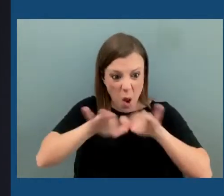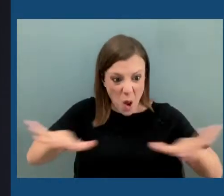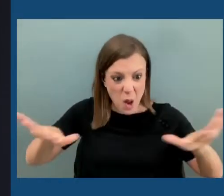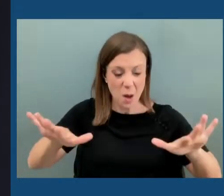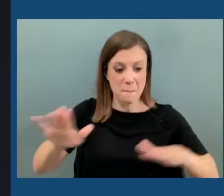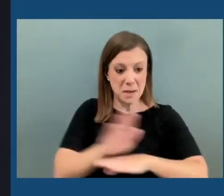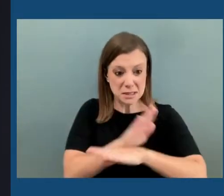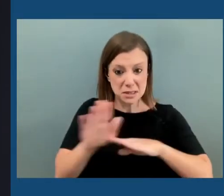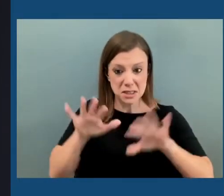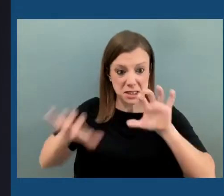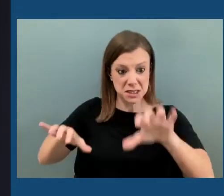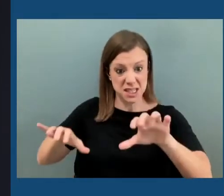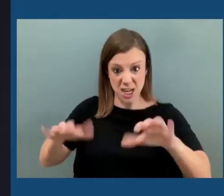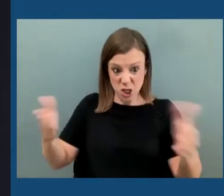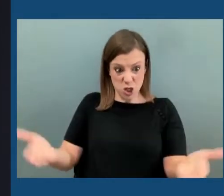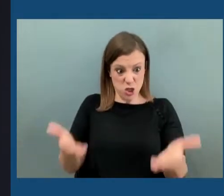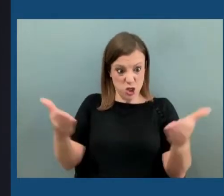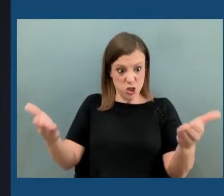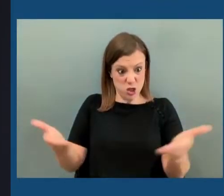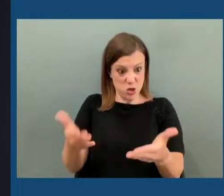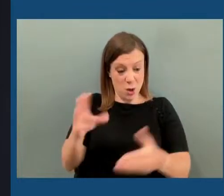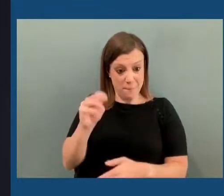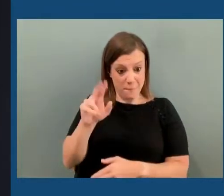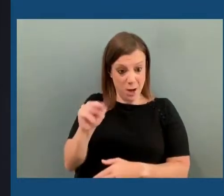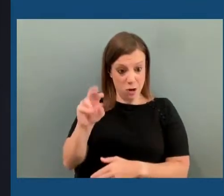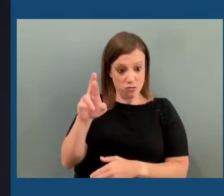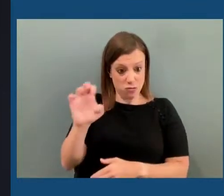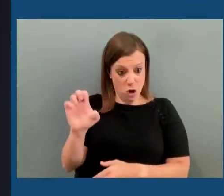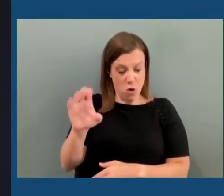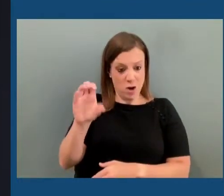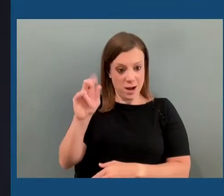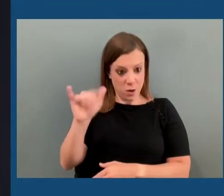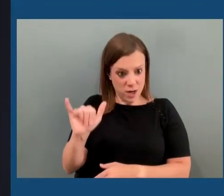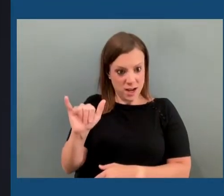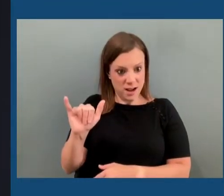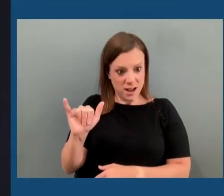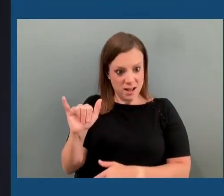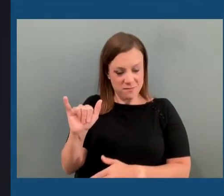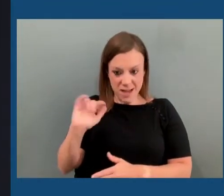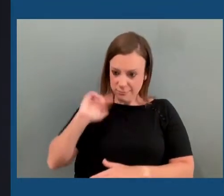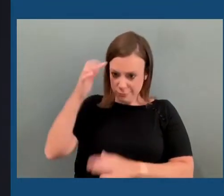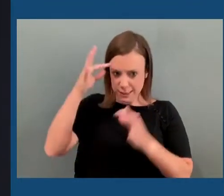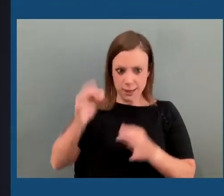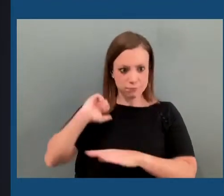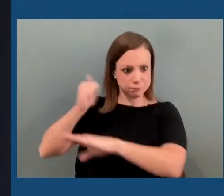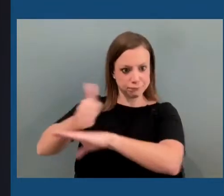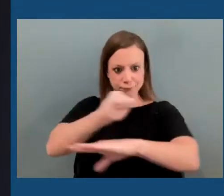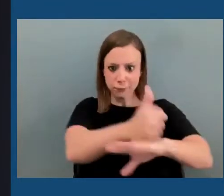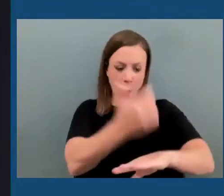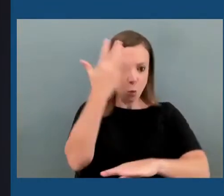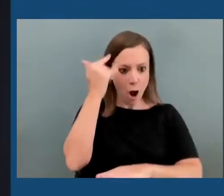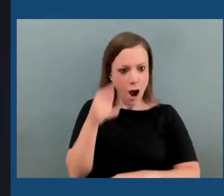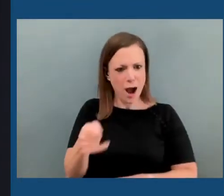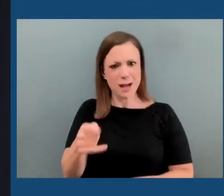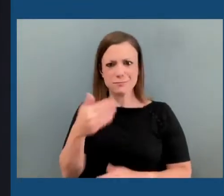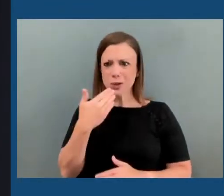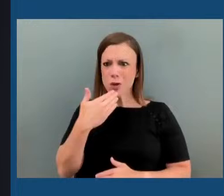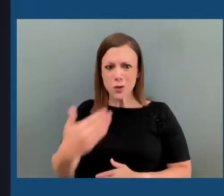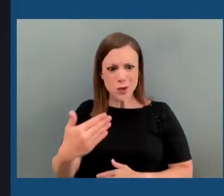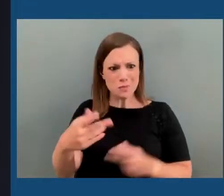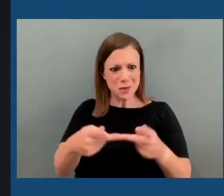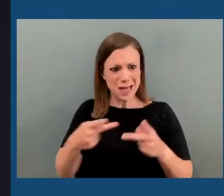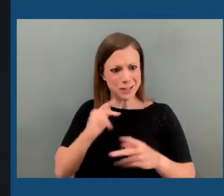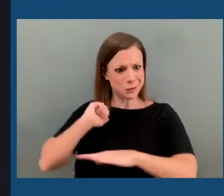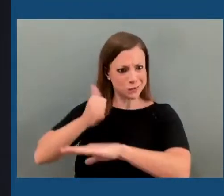all around the globe, because this truly is a great place to do business. And they're successful here because